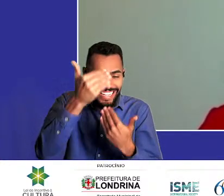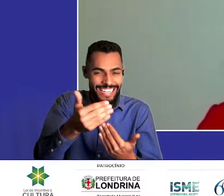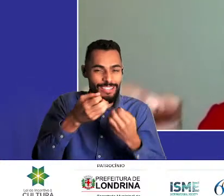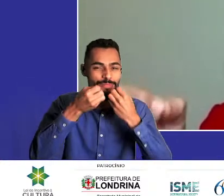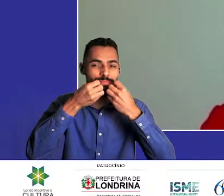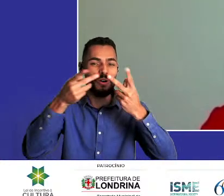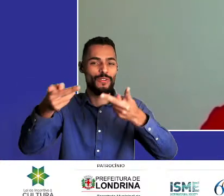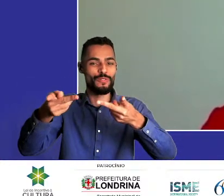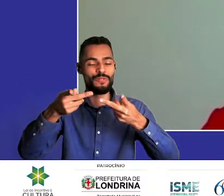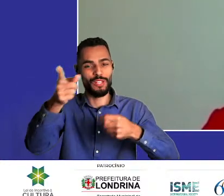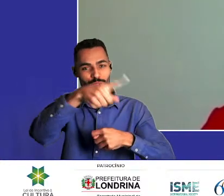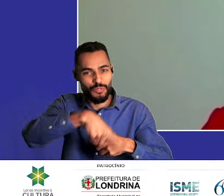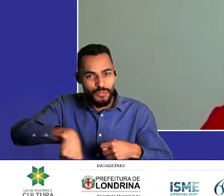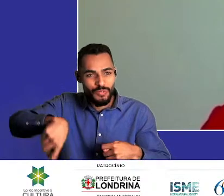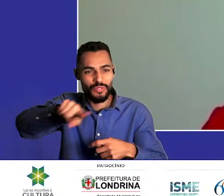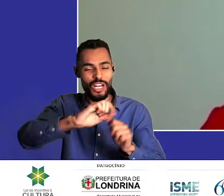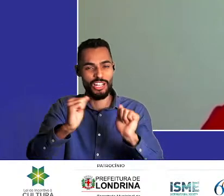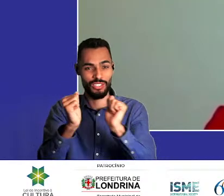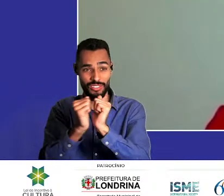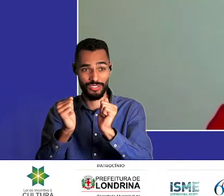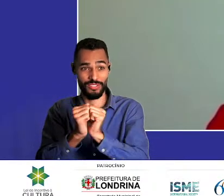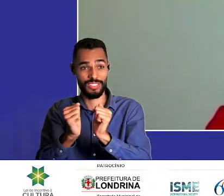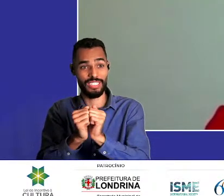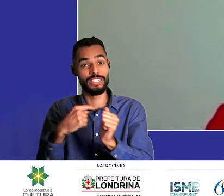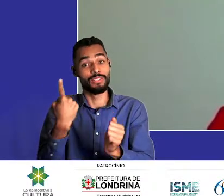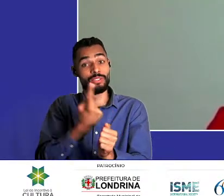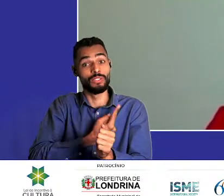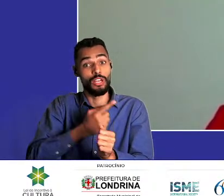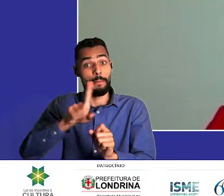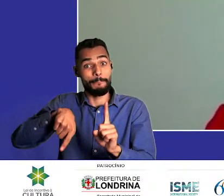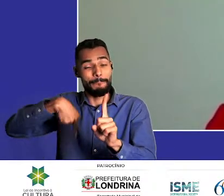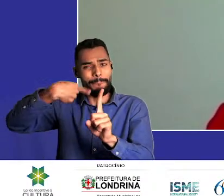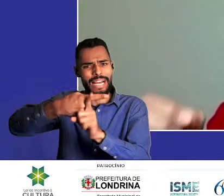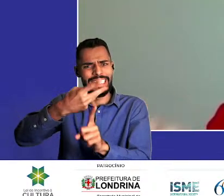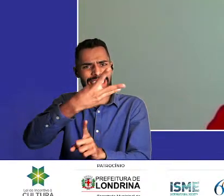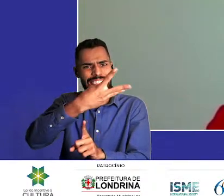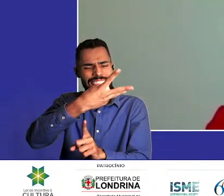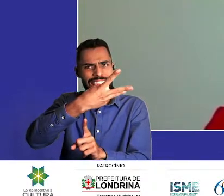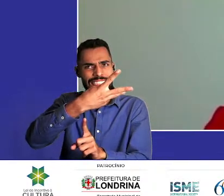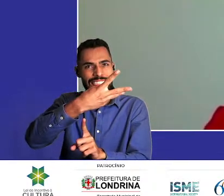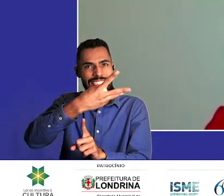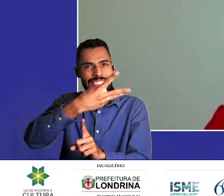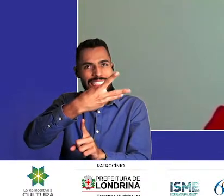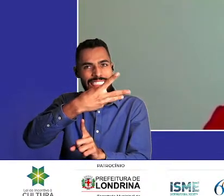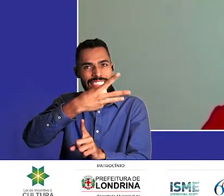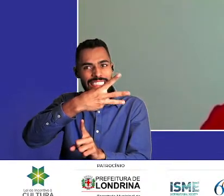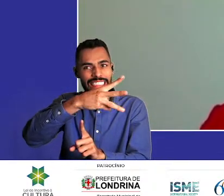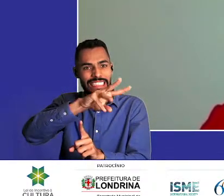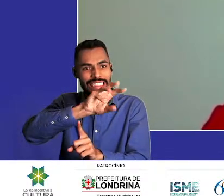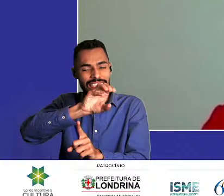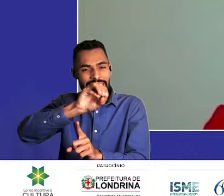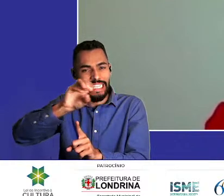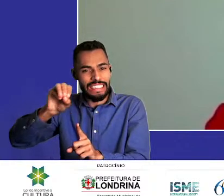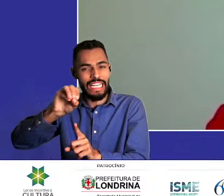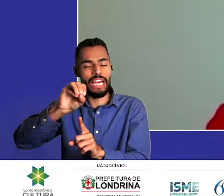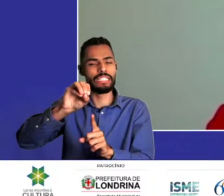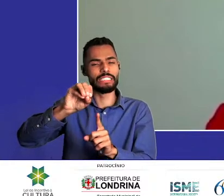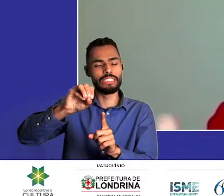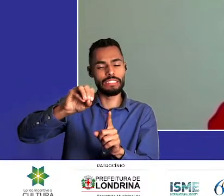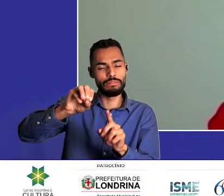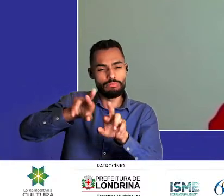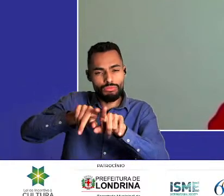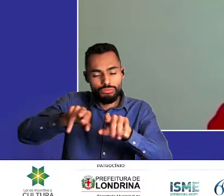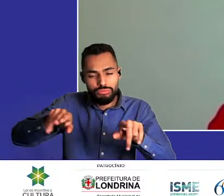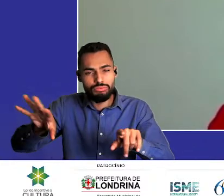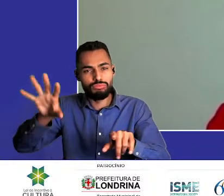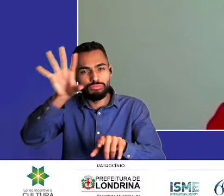390 registration in this symposium from all over the world, and we celebrate